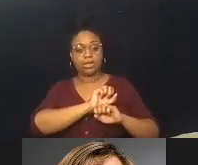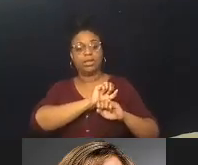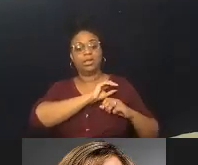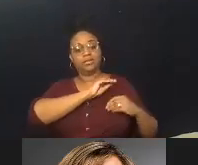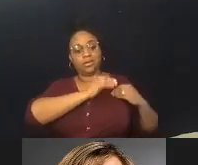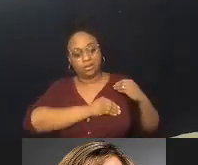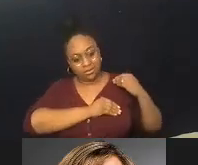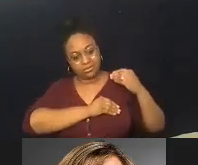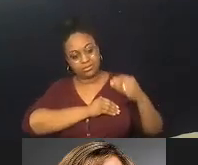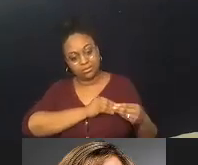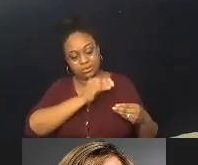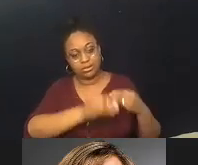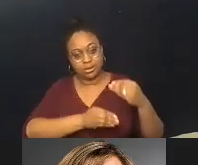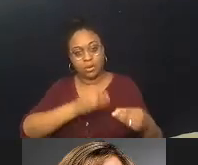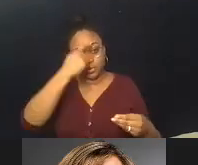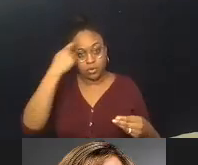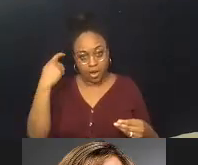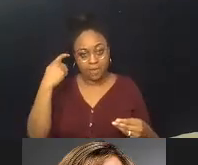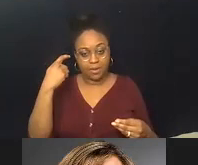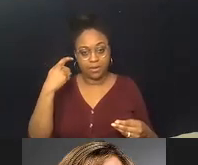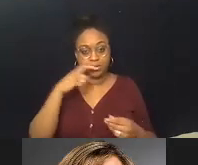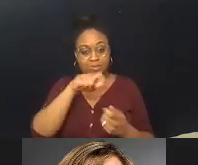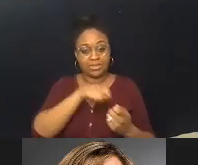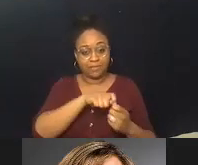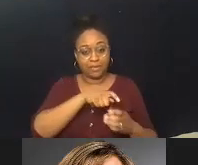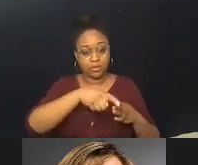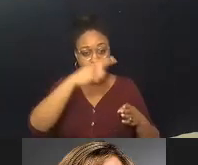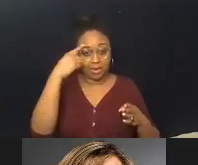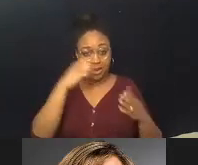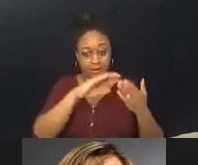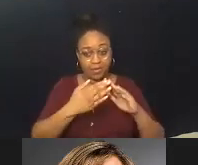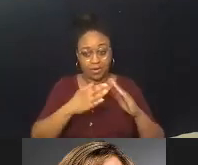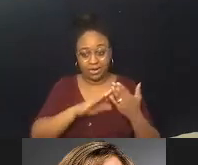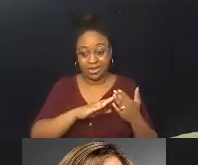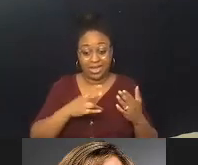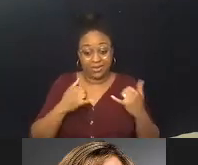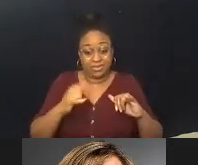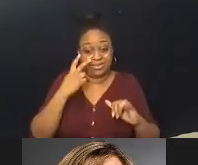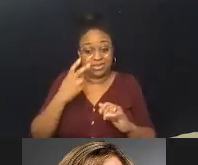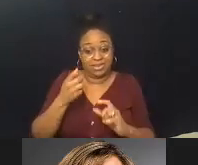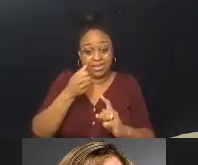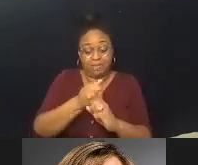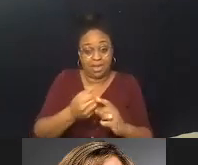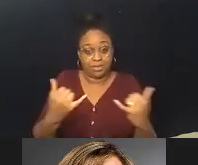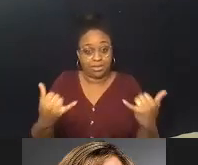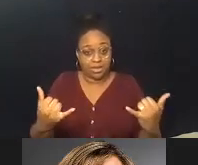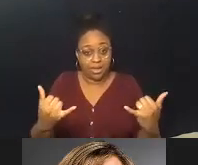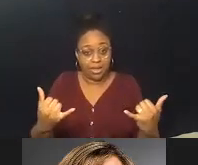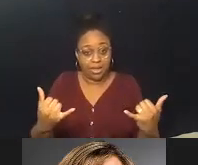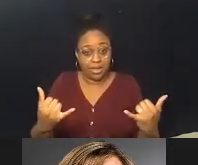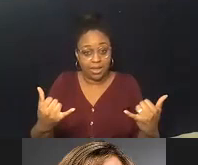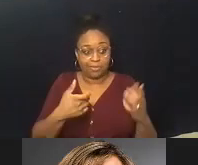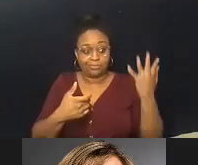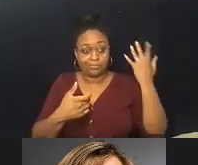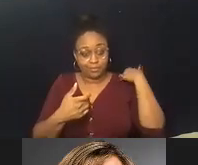that specific, like the Black community still at times plays out or continues with even in